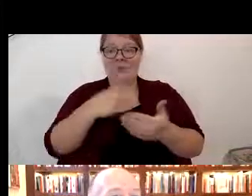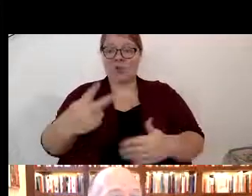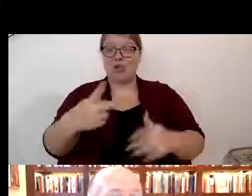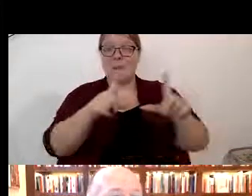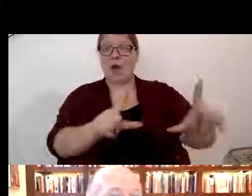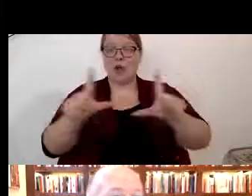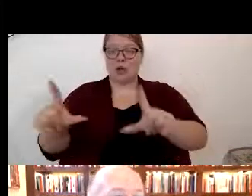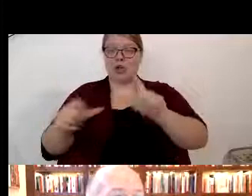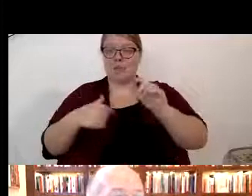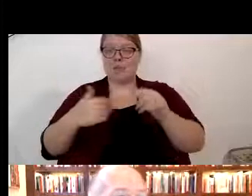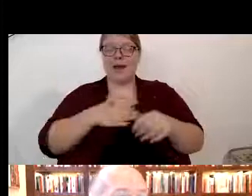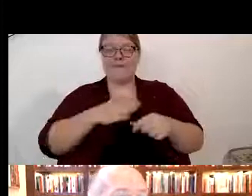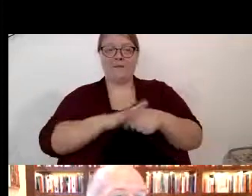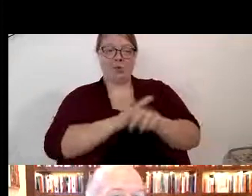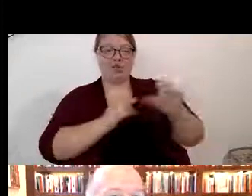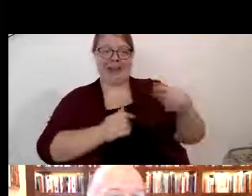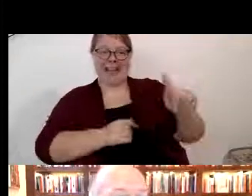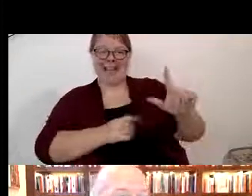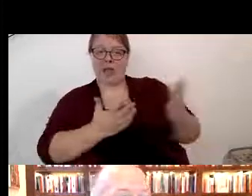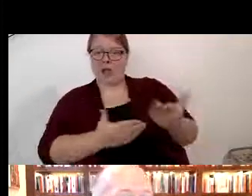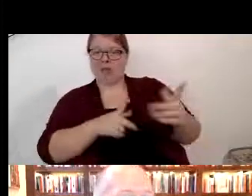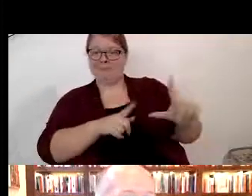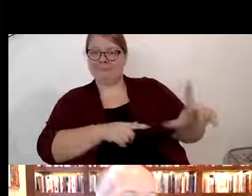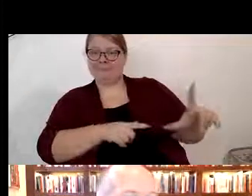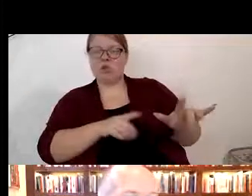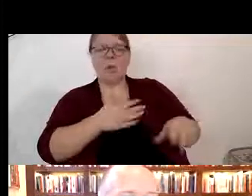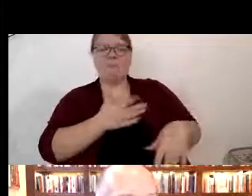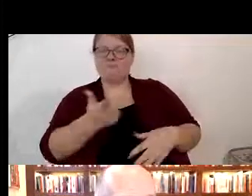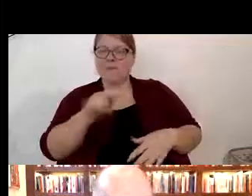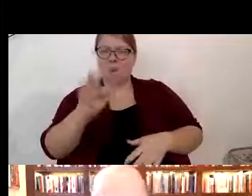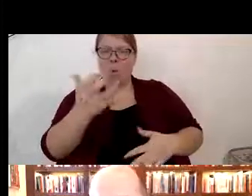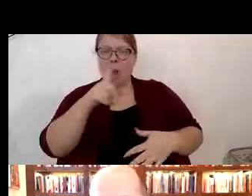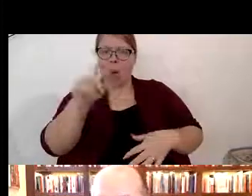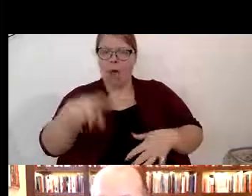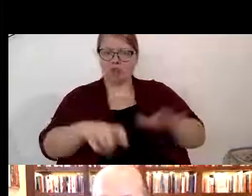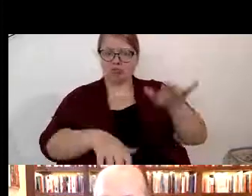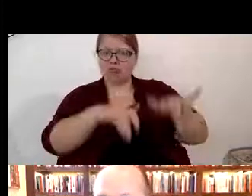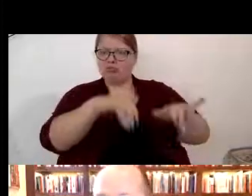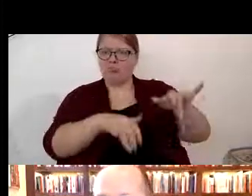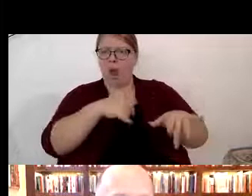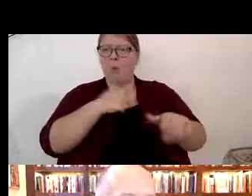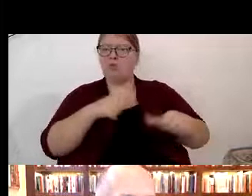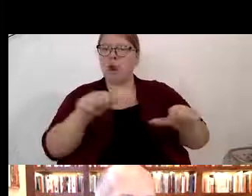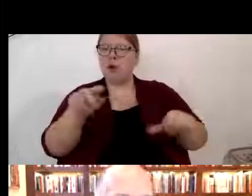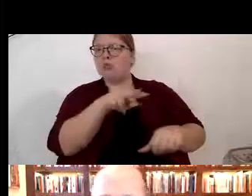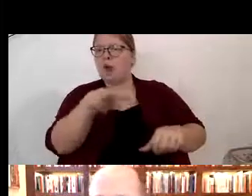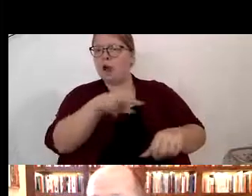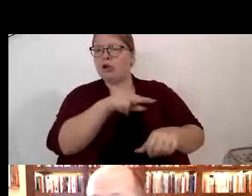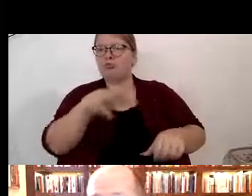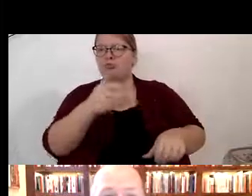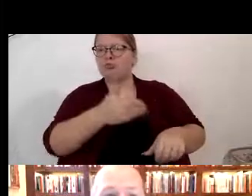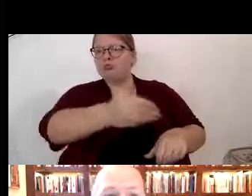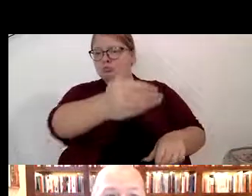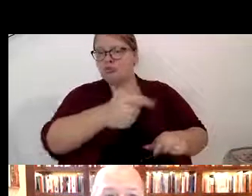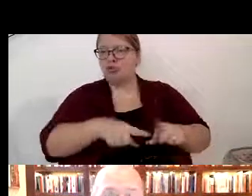my entire chat box here and this one monitor, so feel free to put questions in there. I'll pay attention to that episodically throughout my